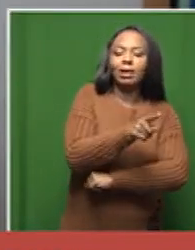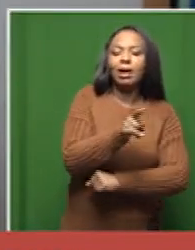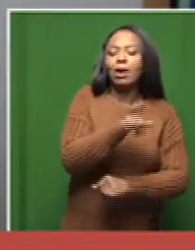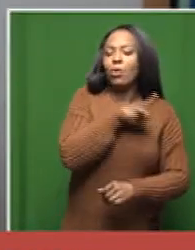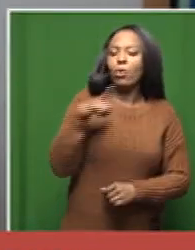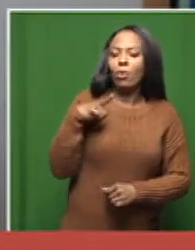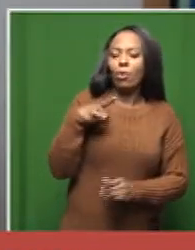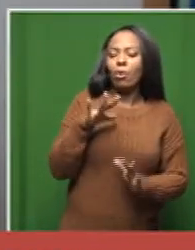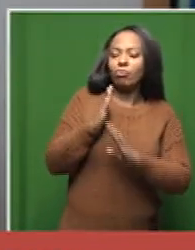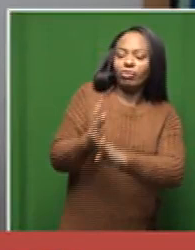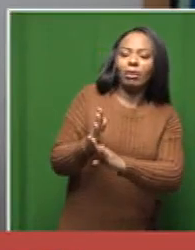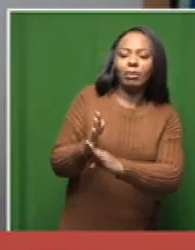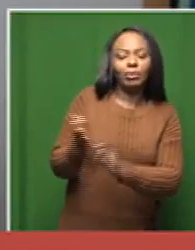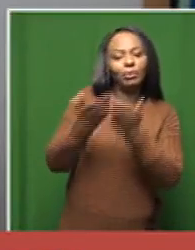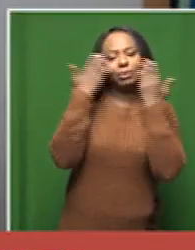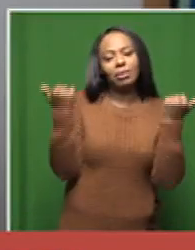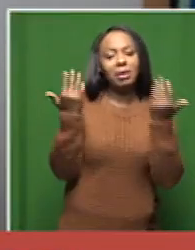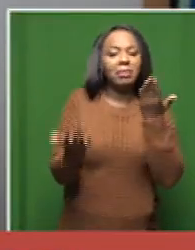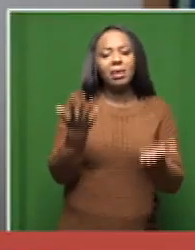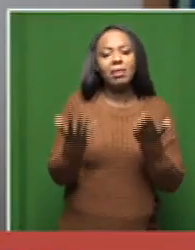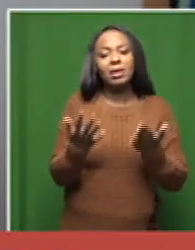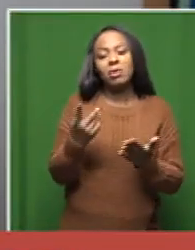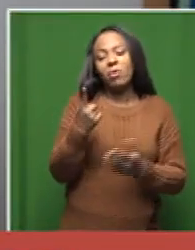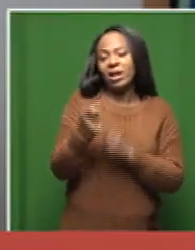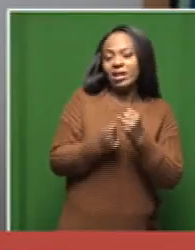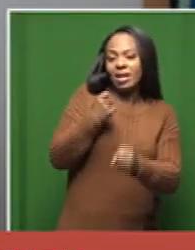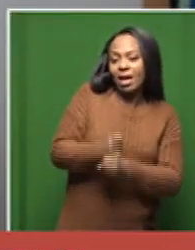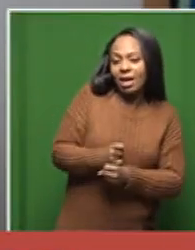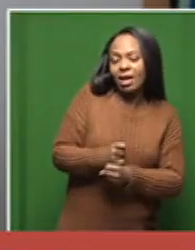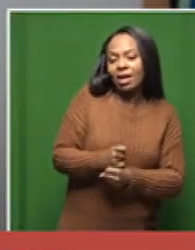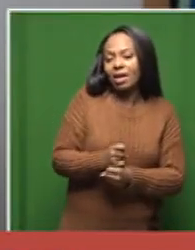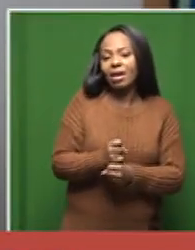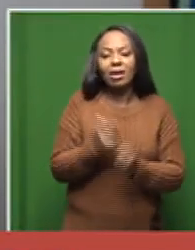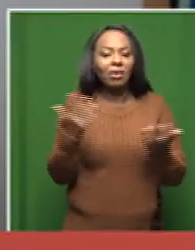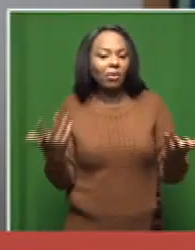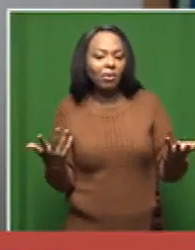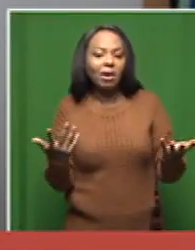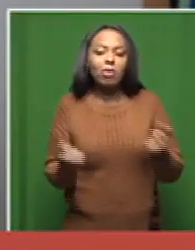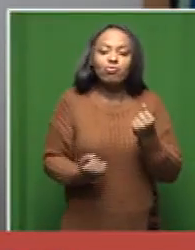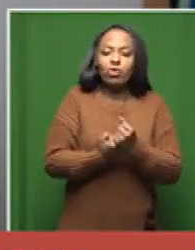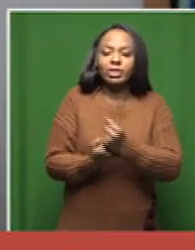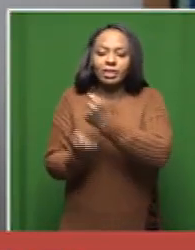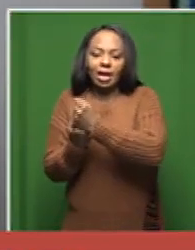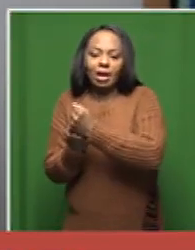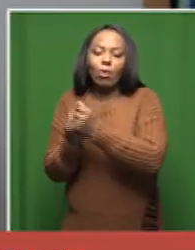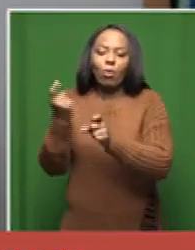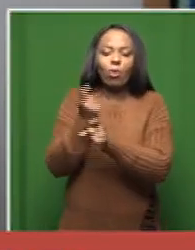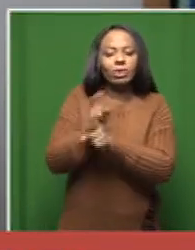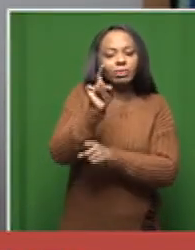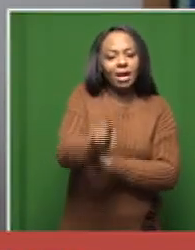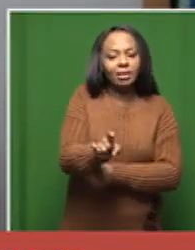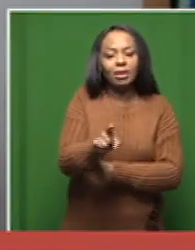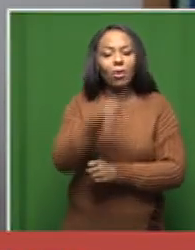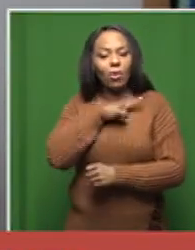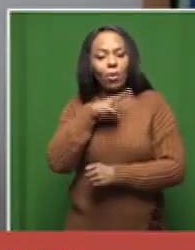that probably it's going to last probably for a year or so, but we'll need to have boosters on a regular basis. We